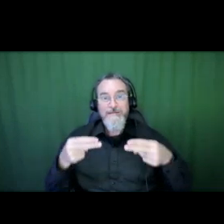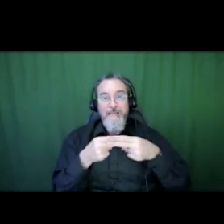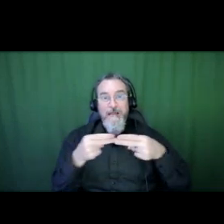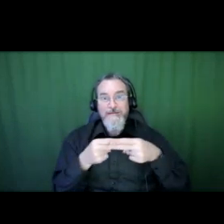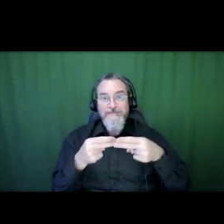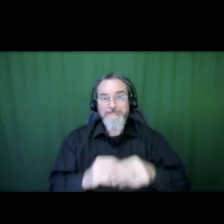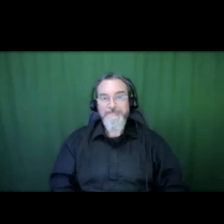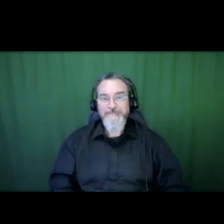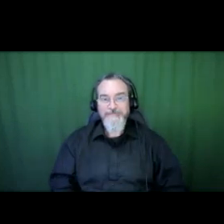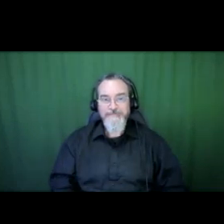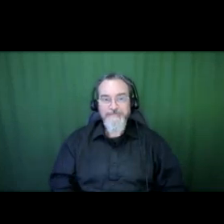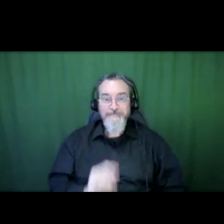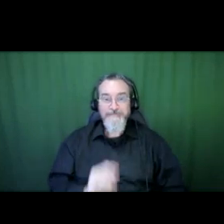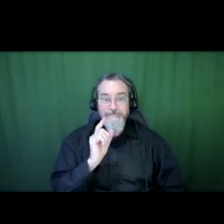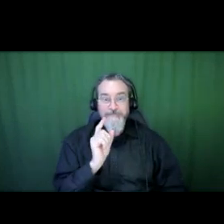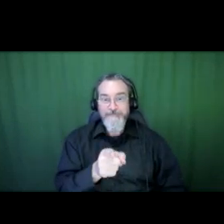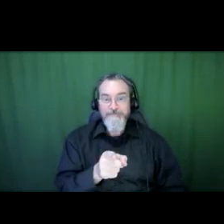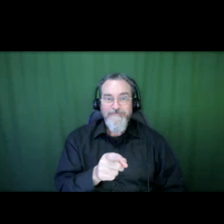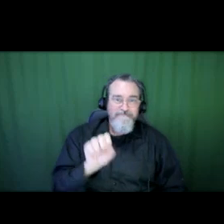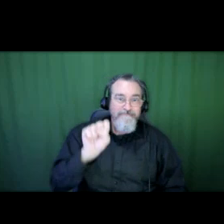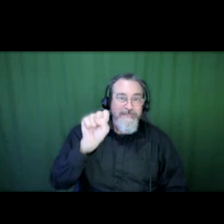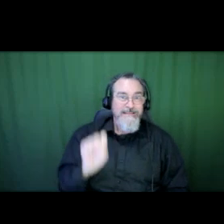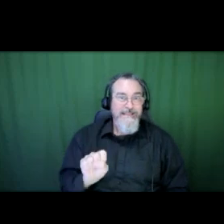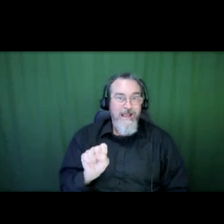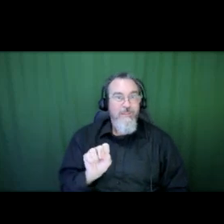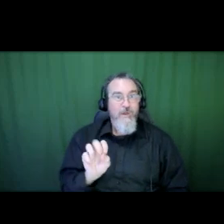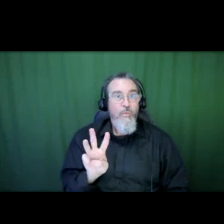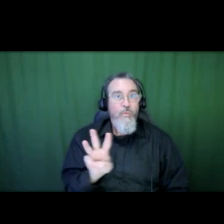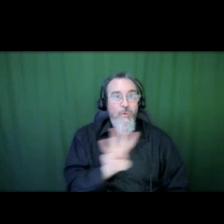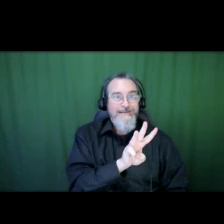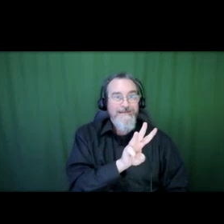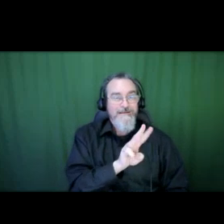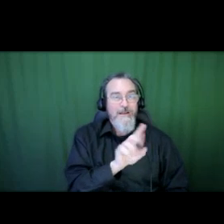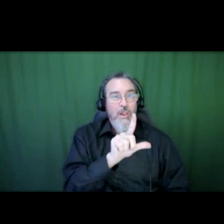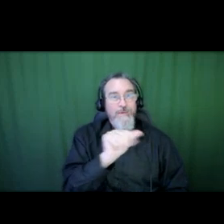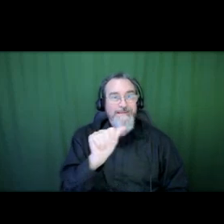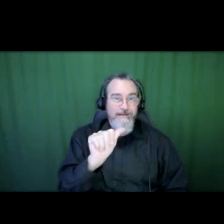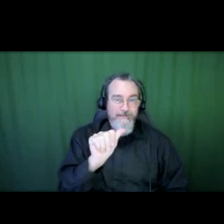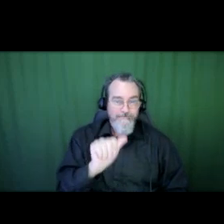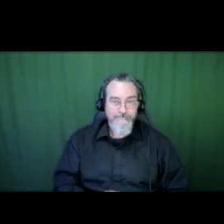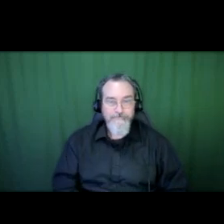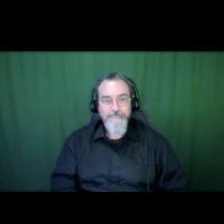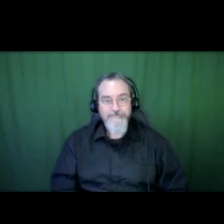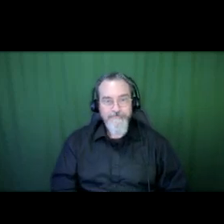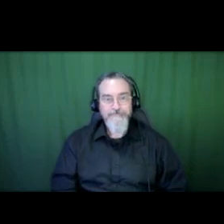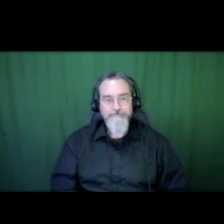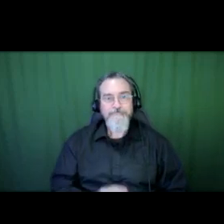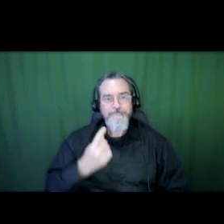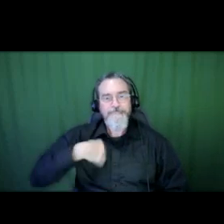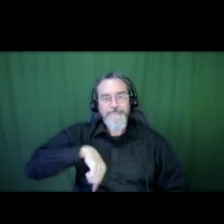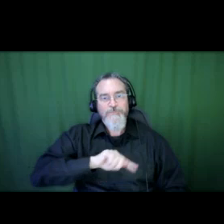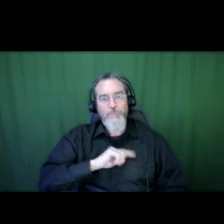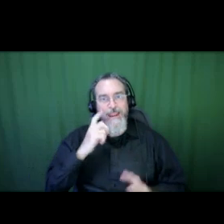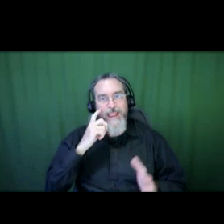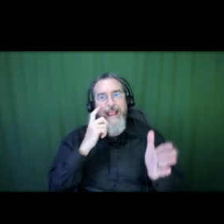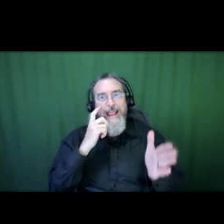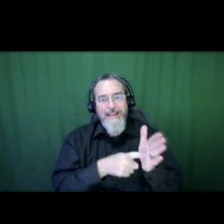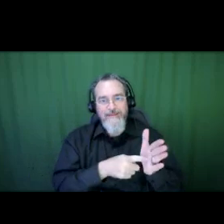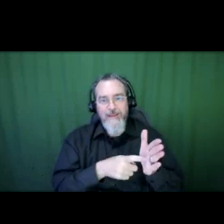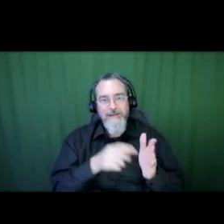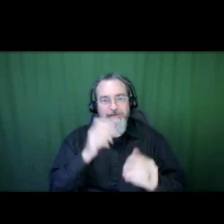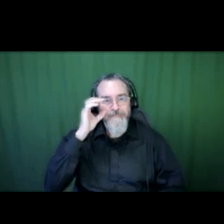This is the location in southwest coastal Louisiana that we have identified as the CGIST